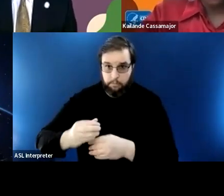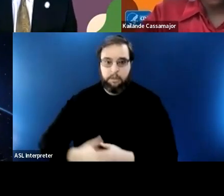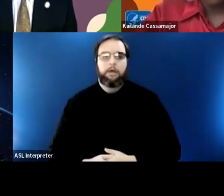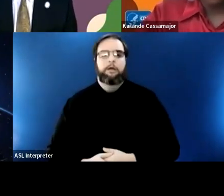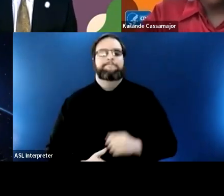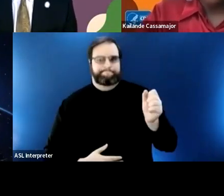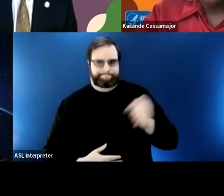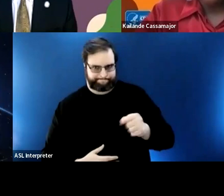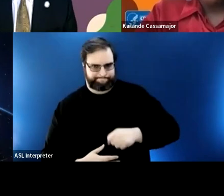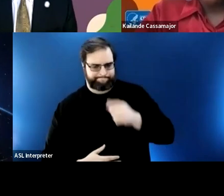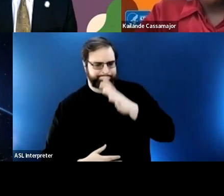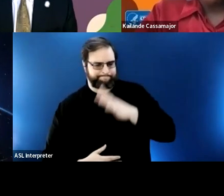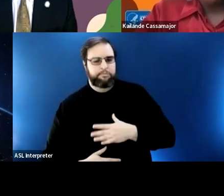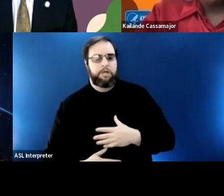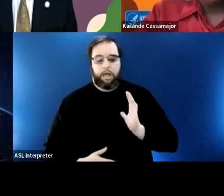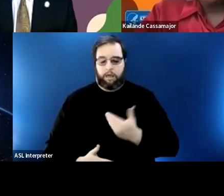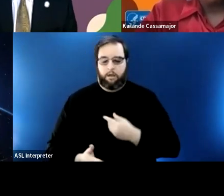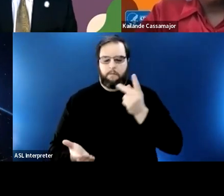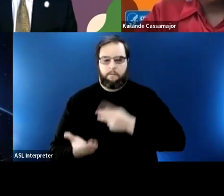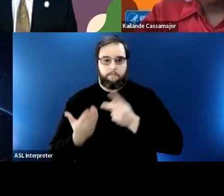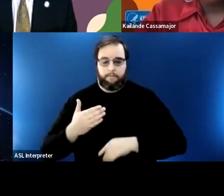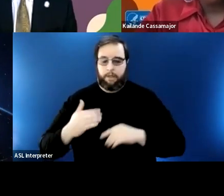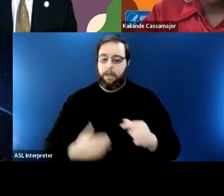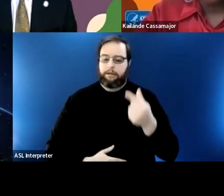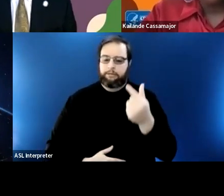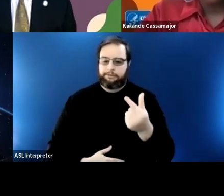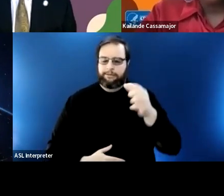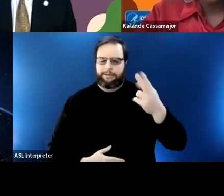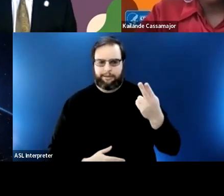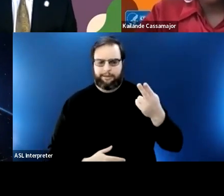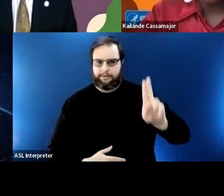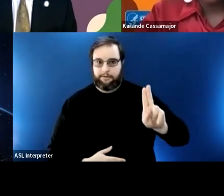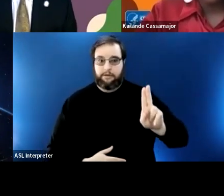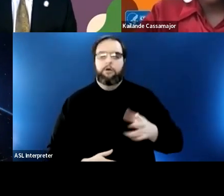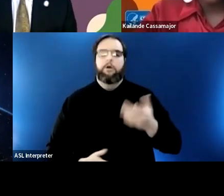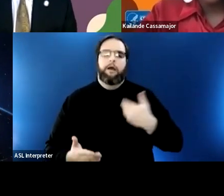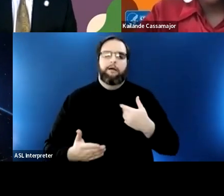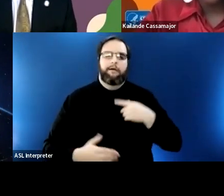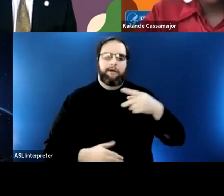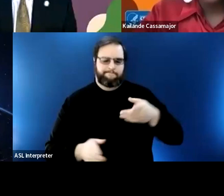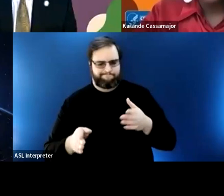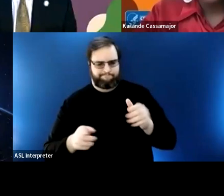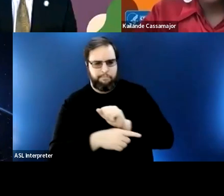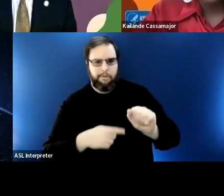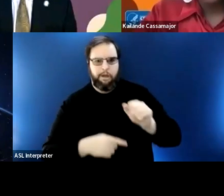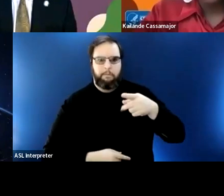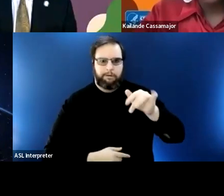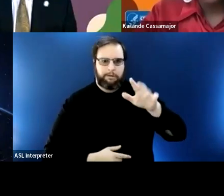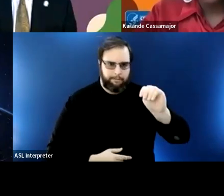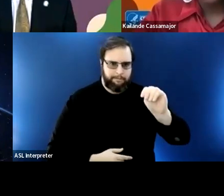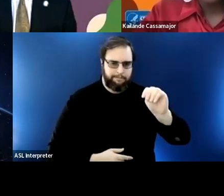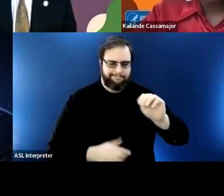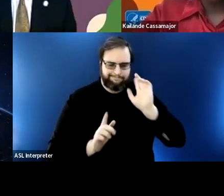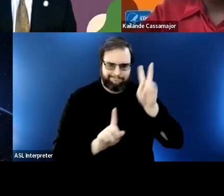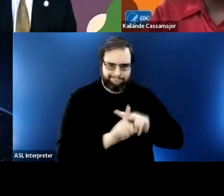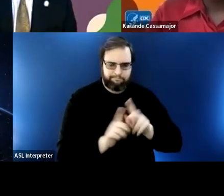Yes, ma'am. As a part of our program at JSU, we are required to complete a practicum assignment over the course of 3 semesters.